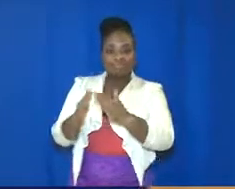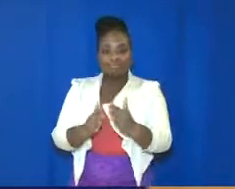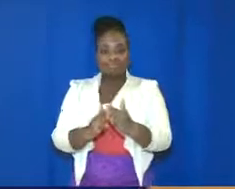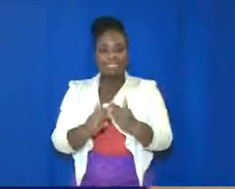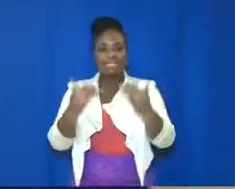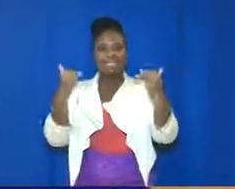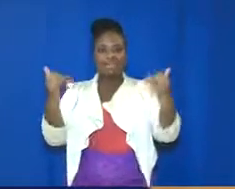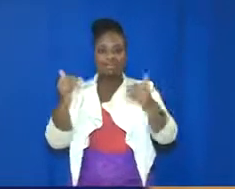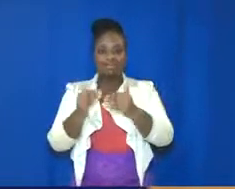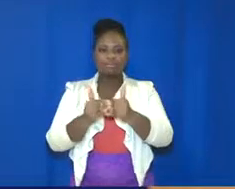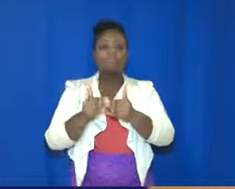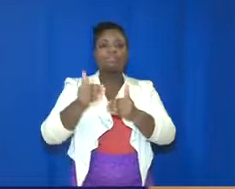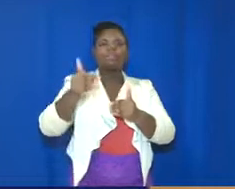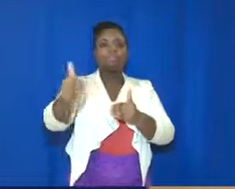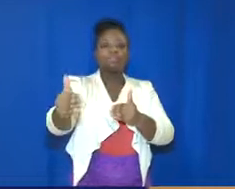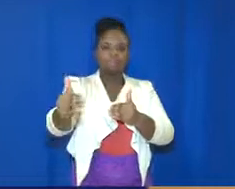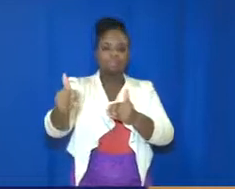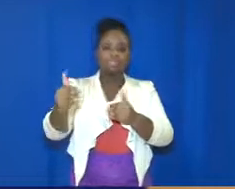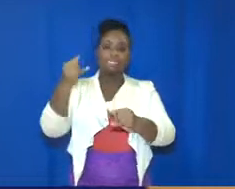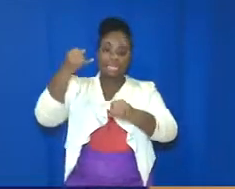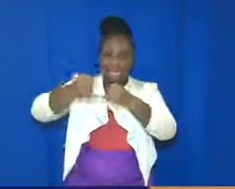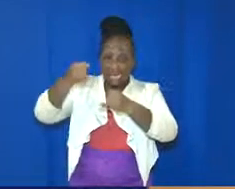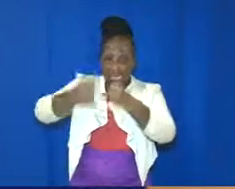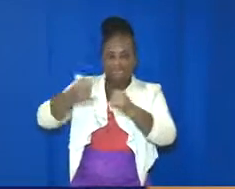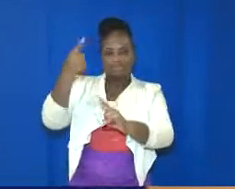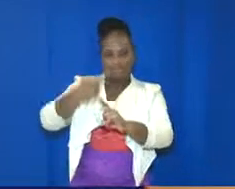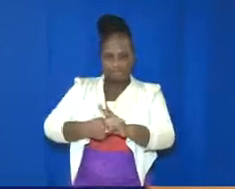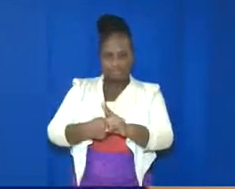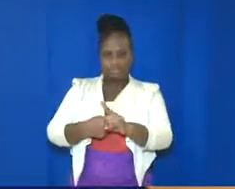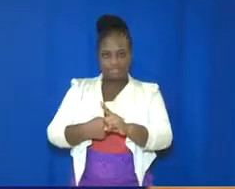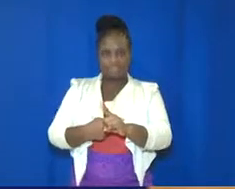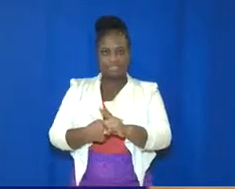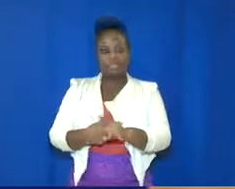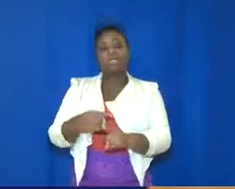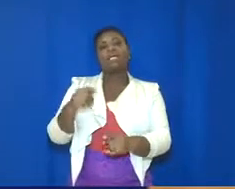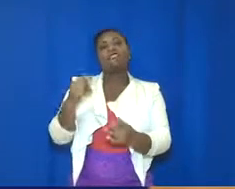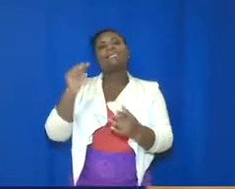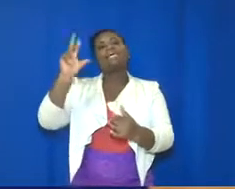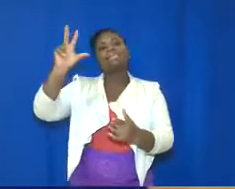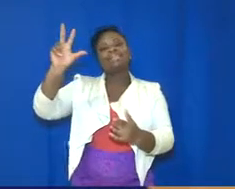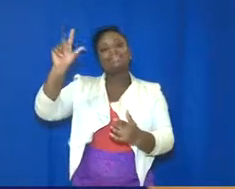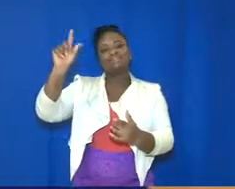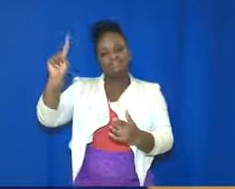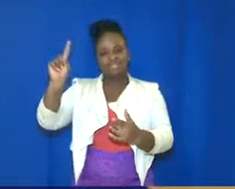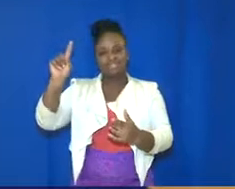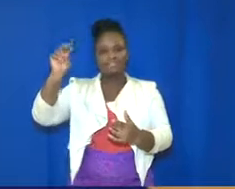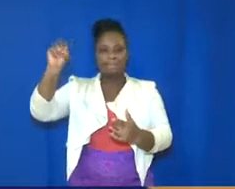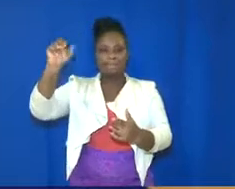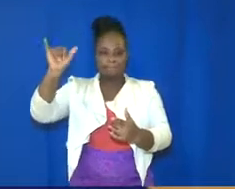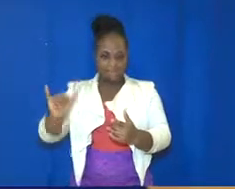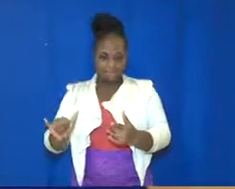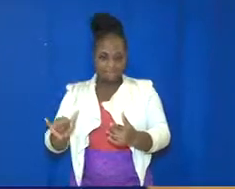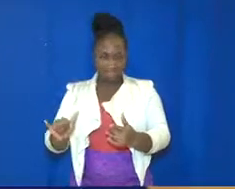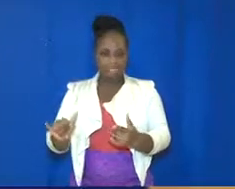64, has been extended also to the end of the month, i.e., 31st May.